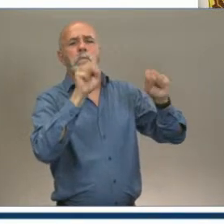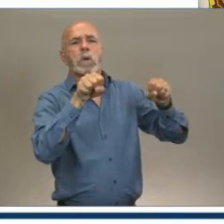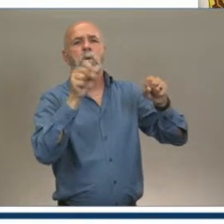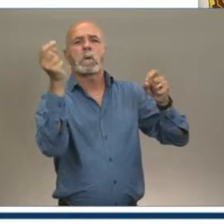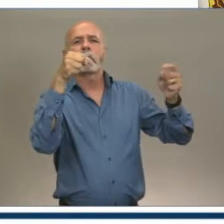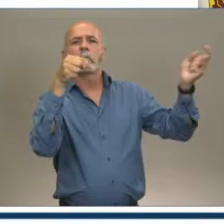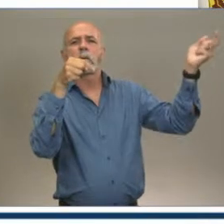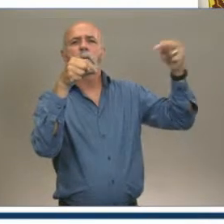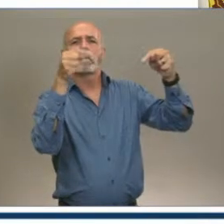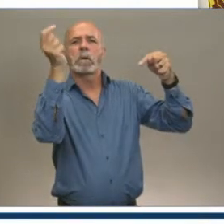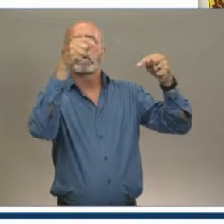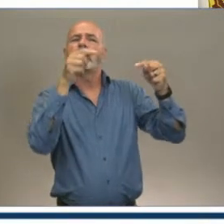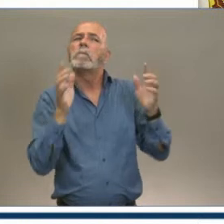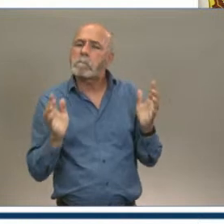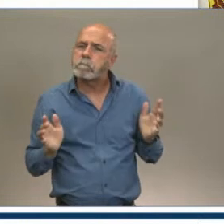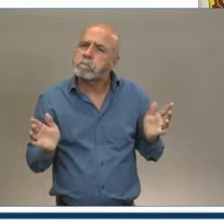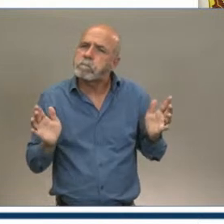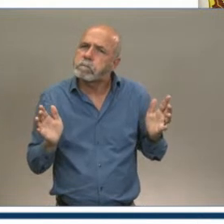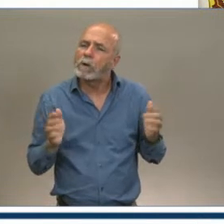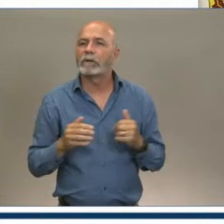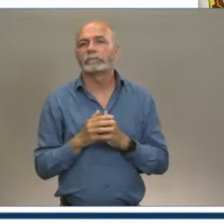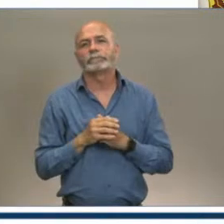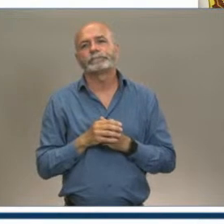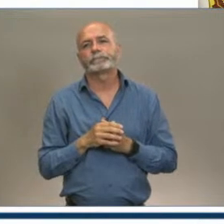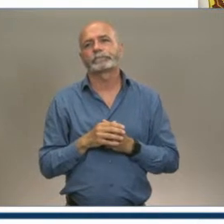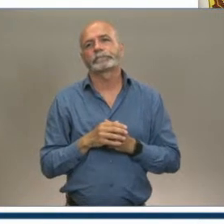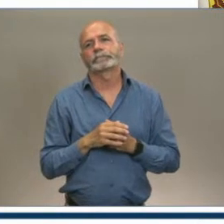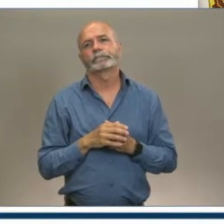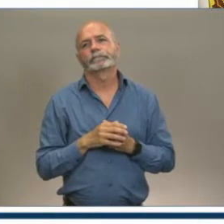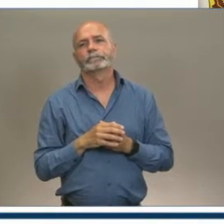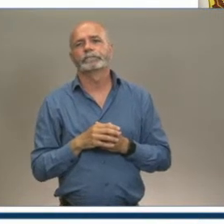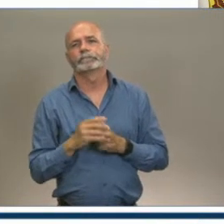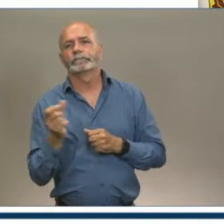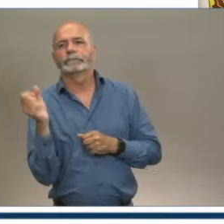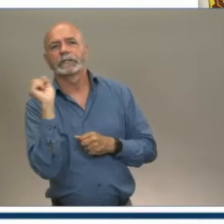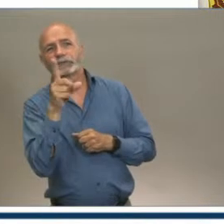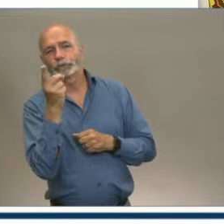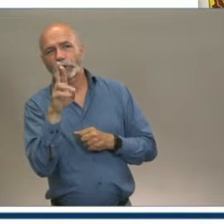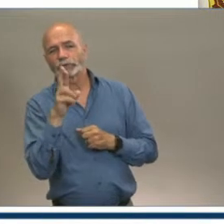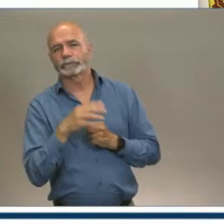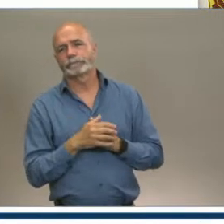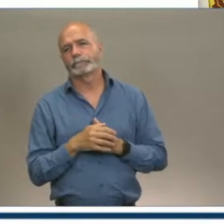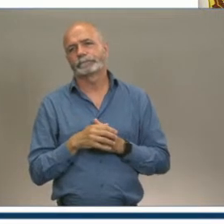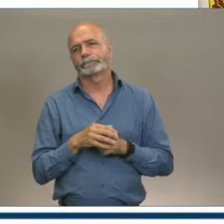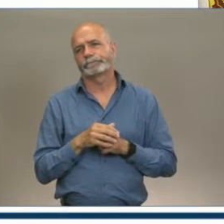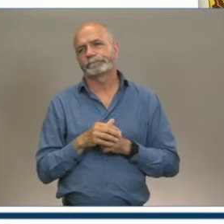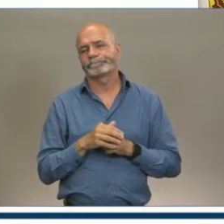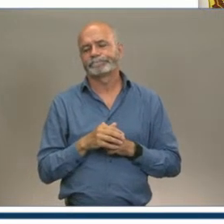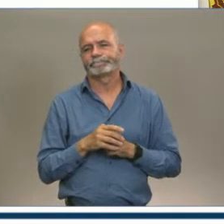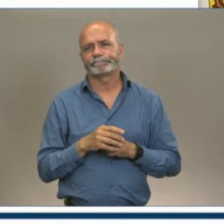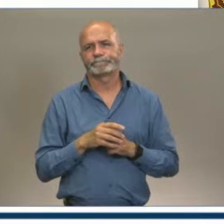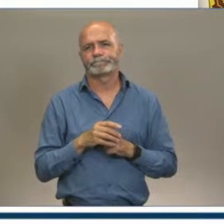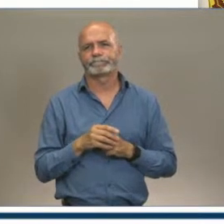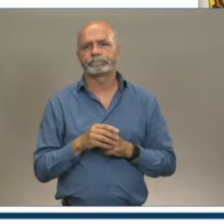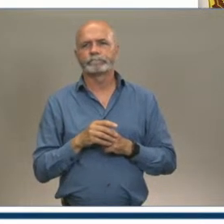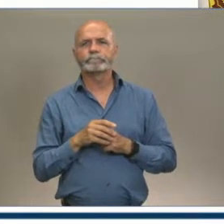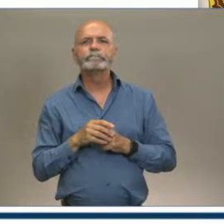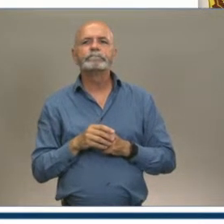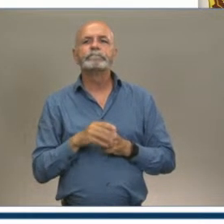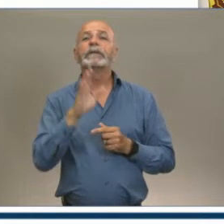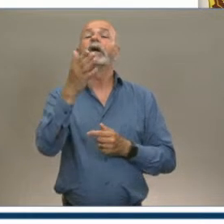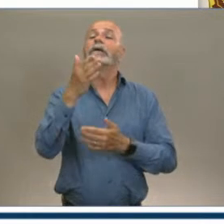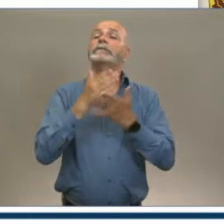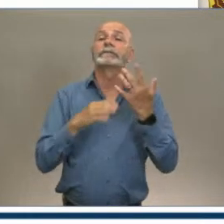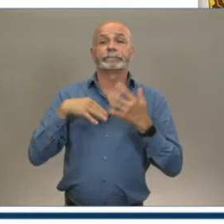follow-up question? Yes, I do. Also for Dr. Strang. Parents have messaged me asking how